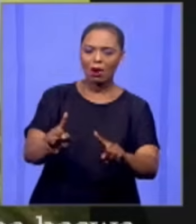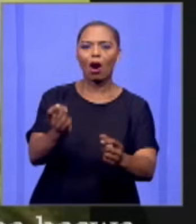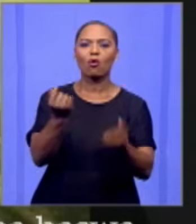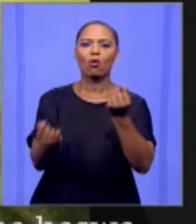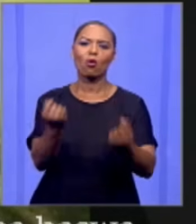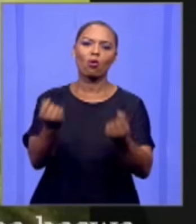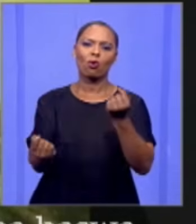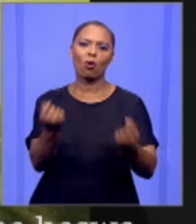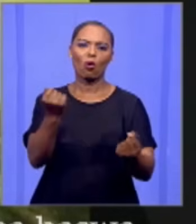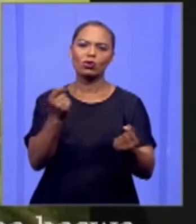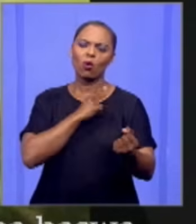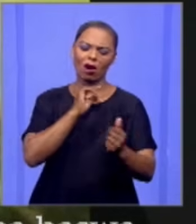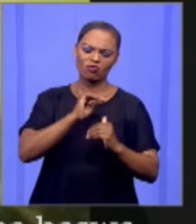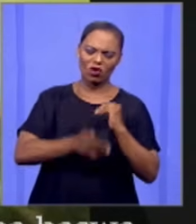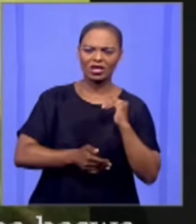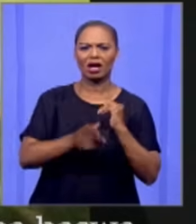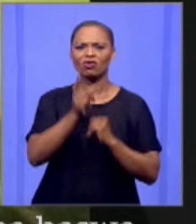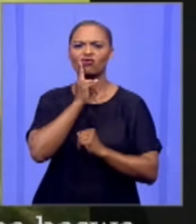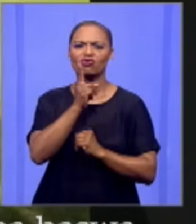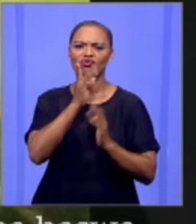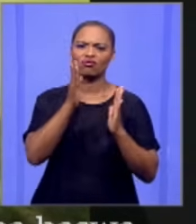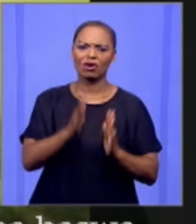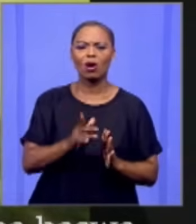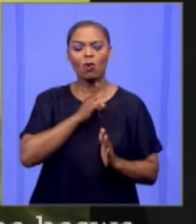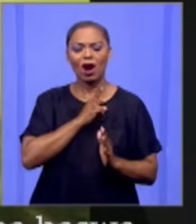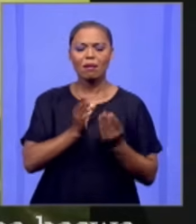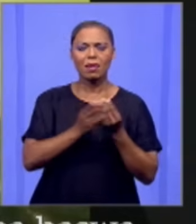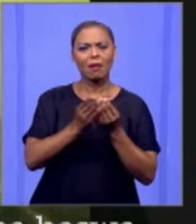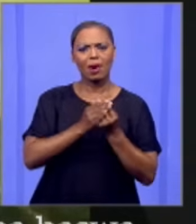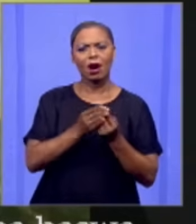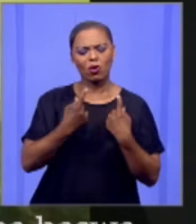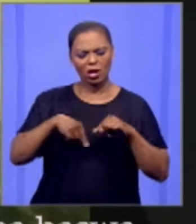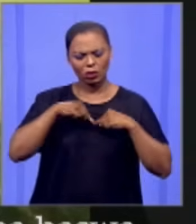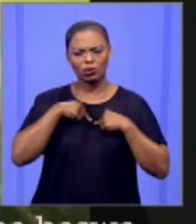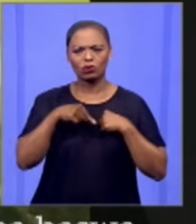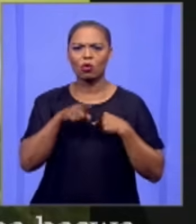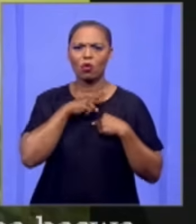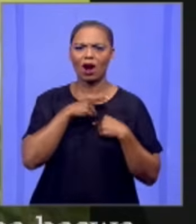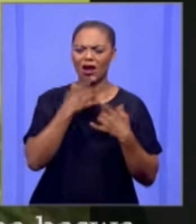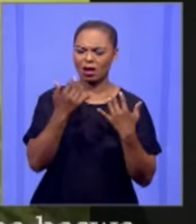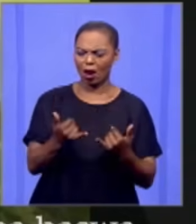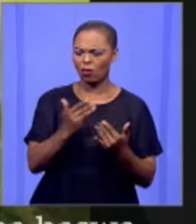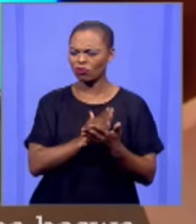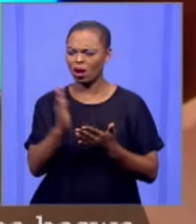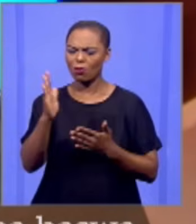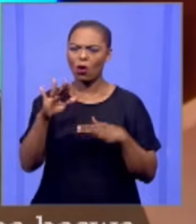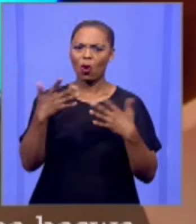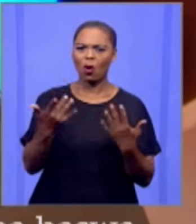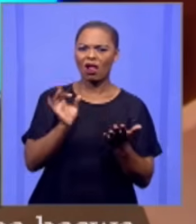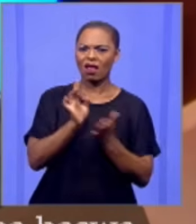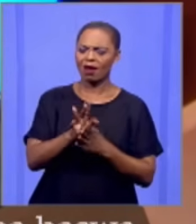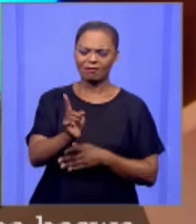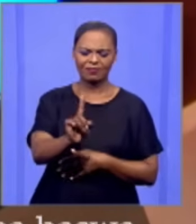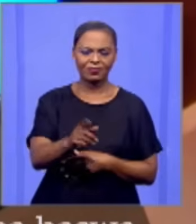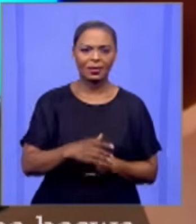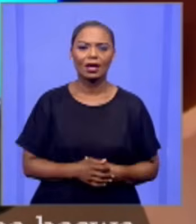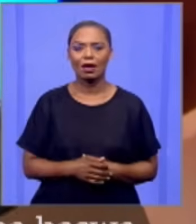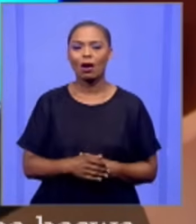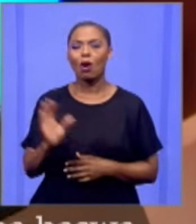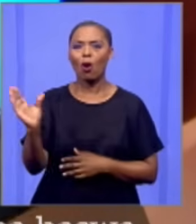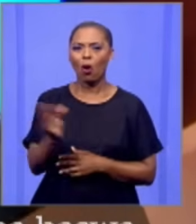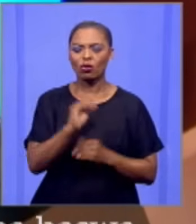protect our di-membera tša rena ka bašomi gore re se ka ra ba bona ba abuswa ke employer re ba lebeletse. Maitekelo ka moka a